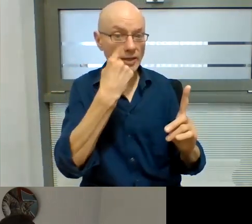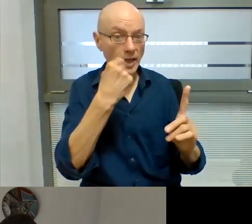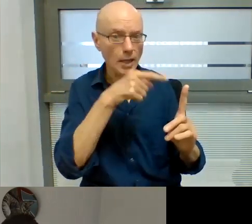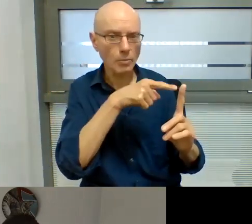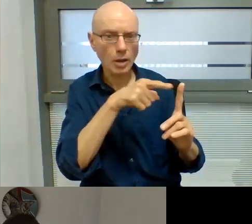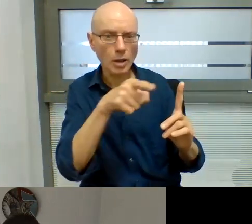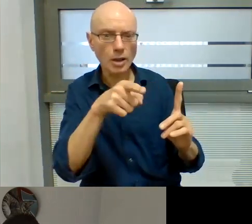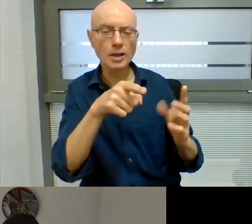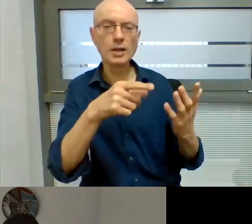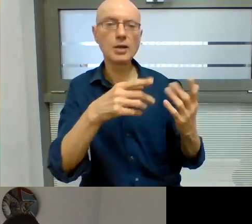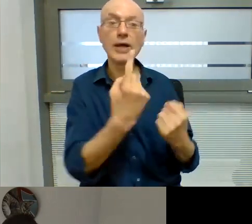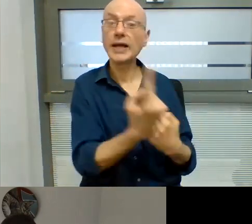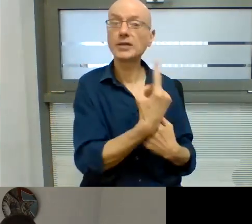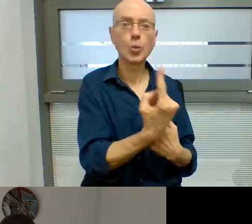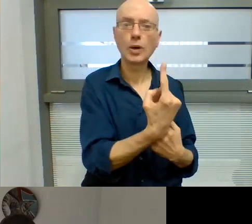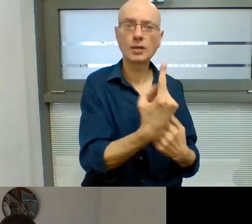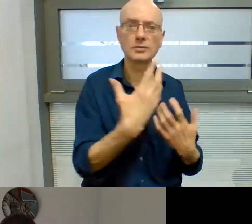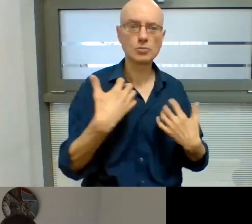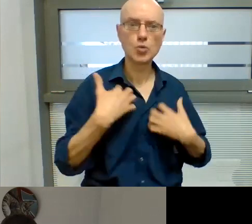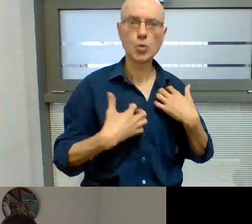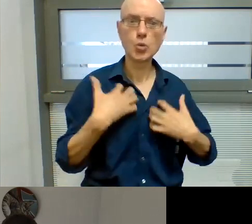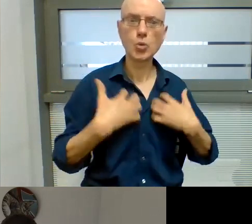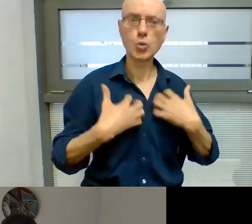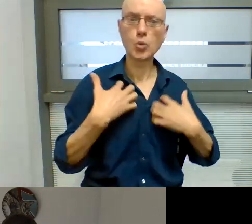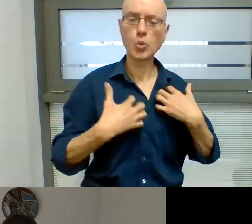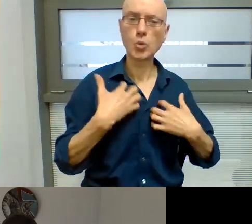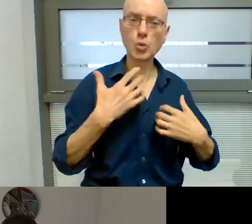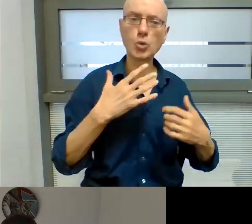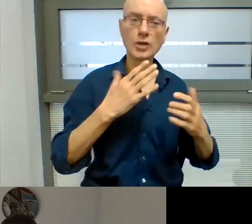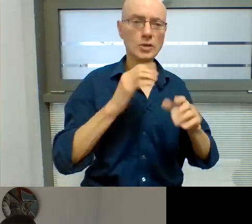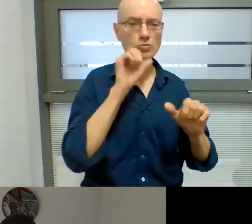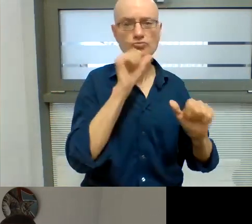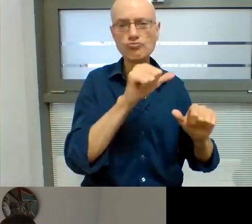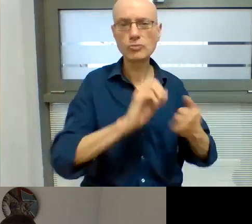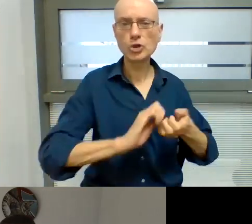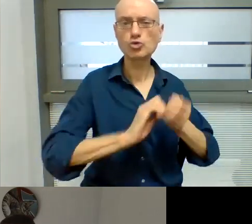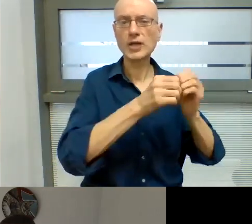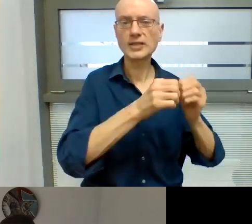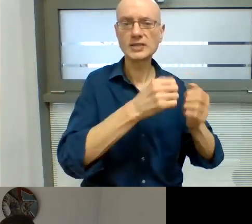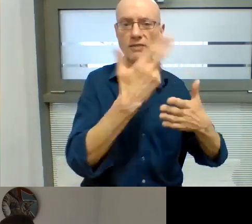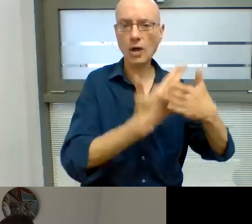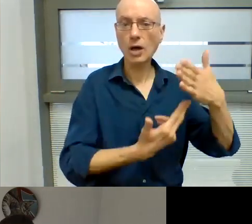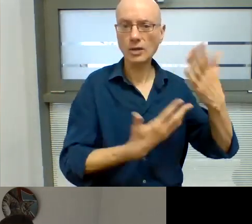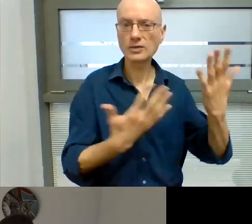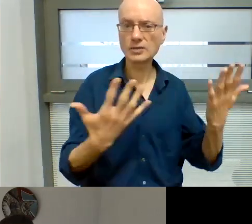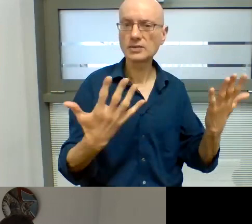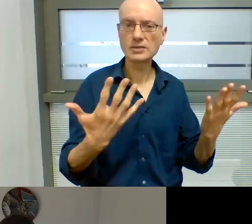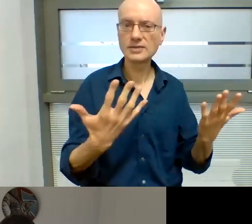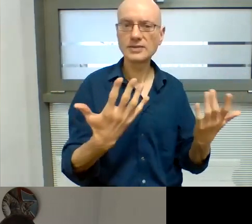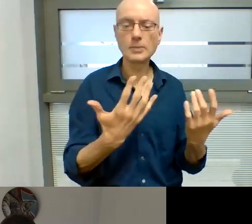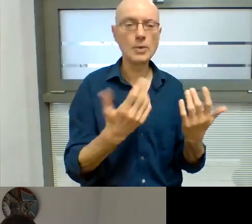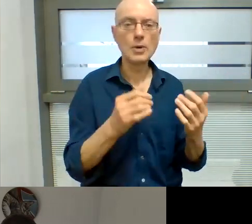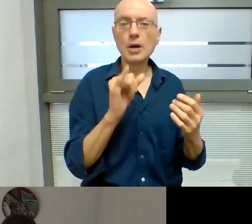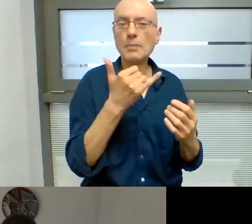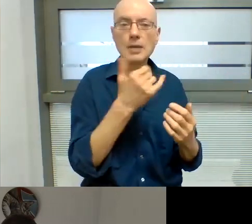has a passion for creative practice. And that could be anything from somebody